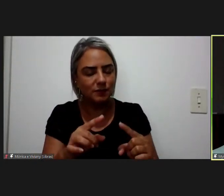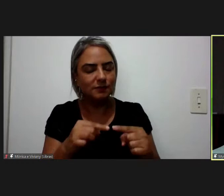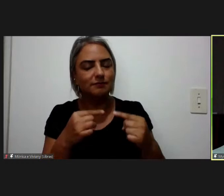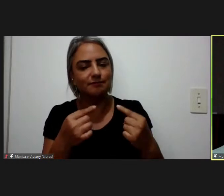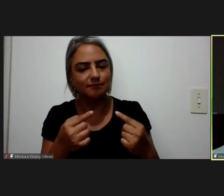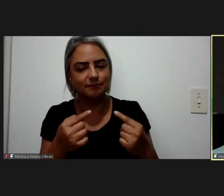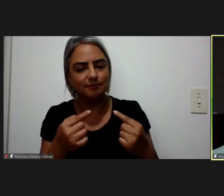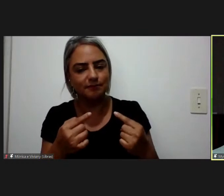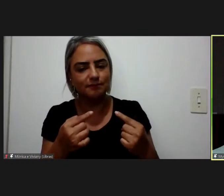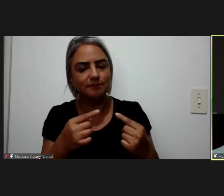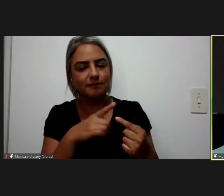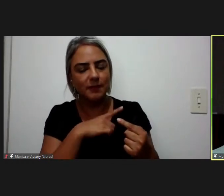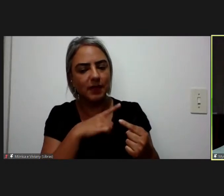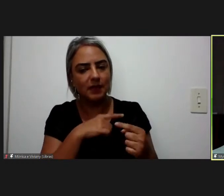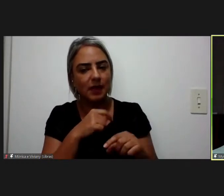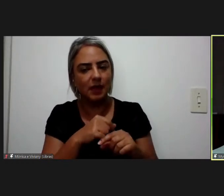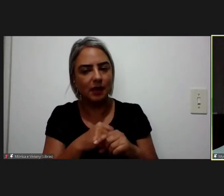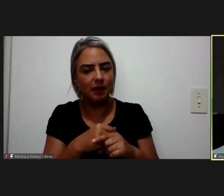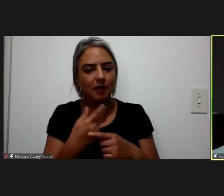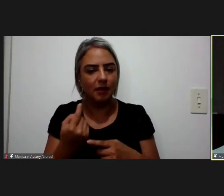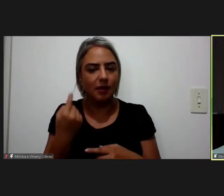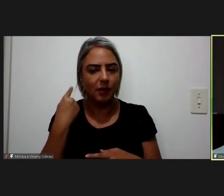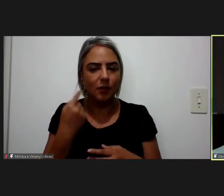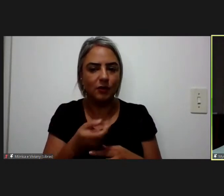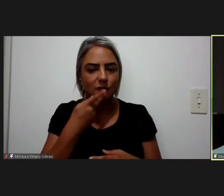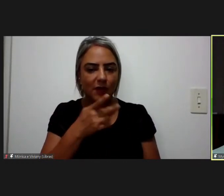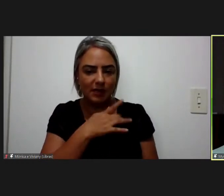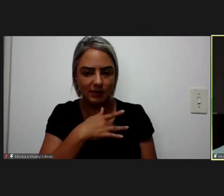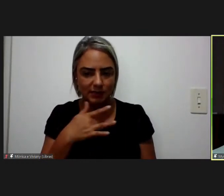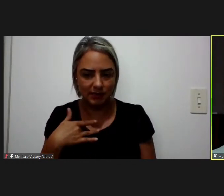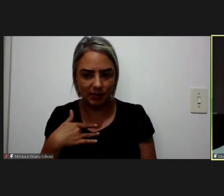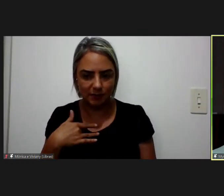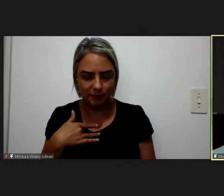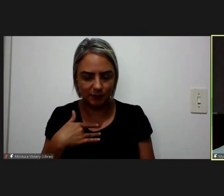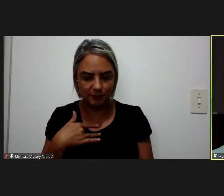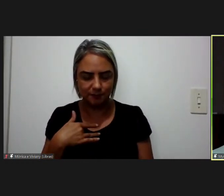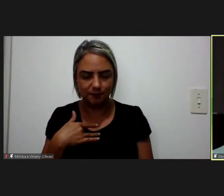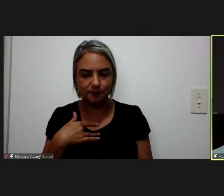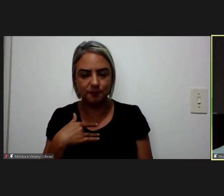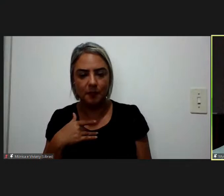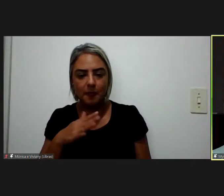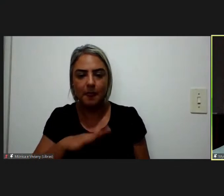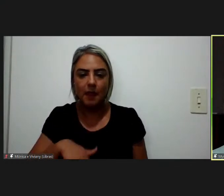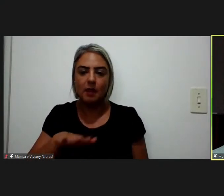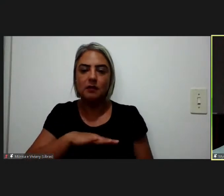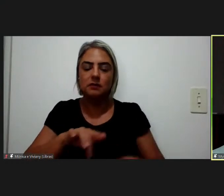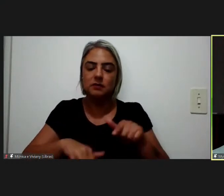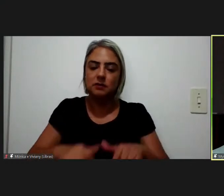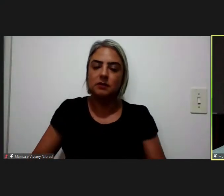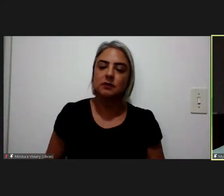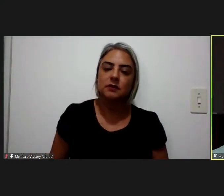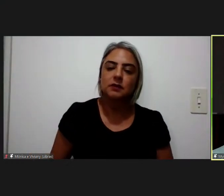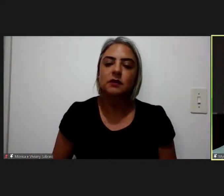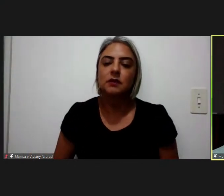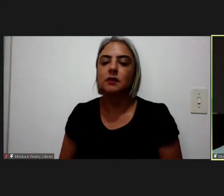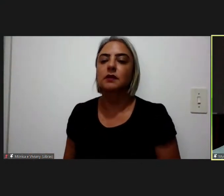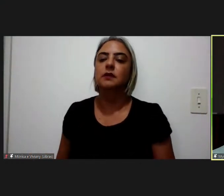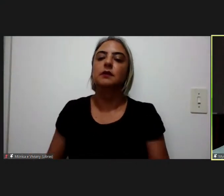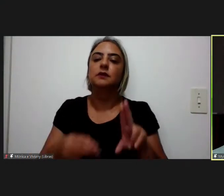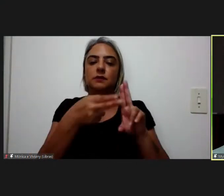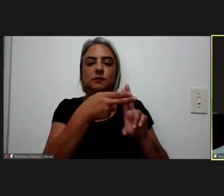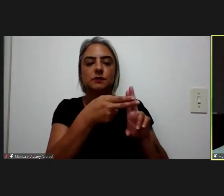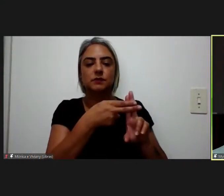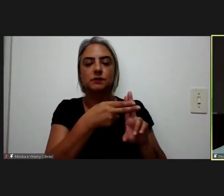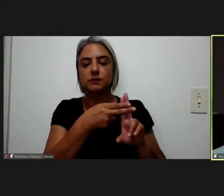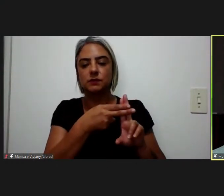and challenge that has when we talk about health. In the field of the